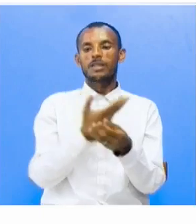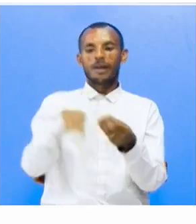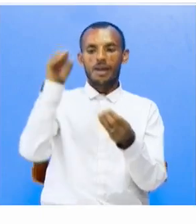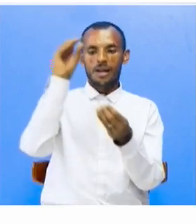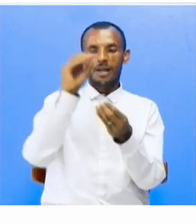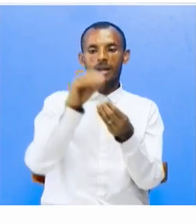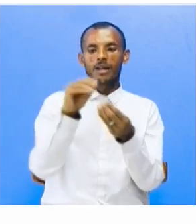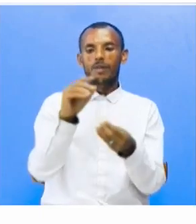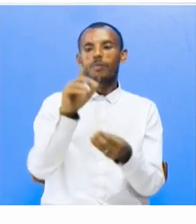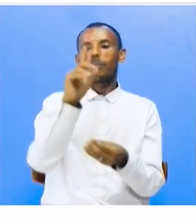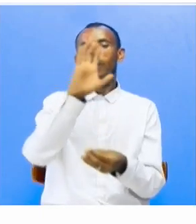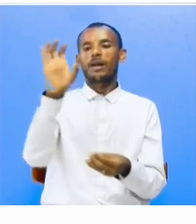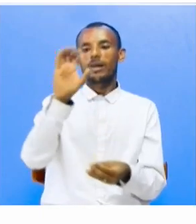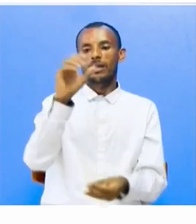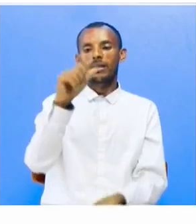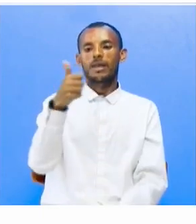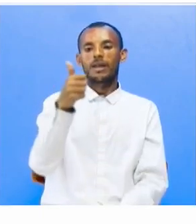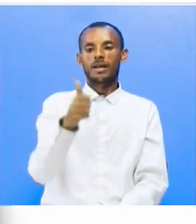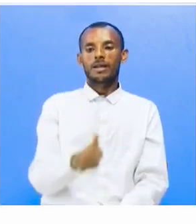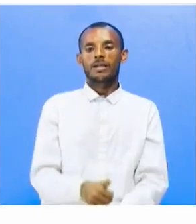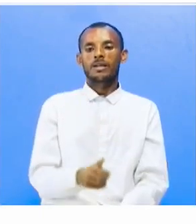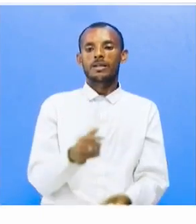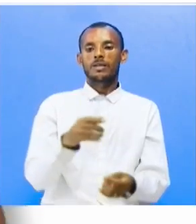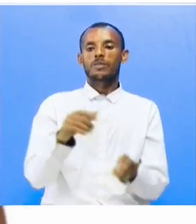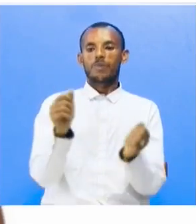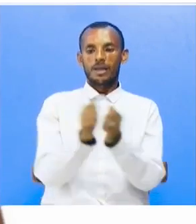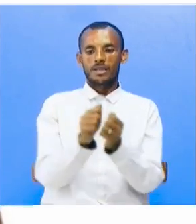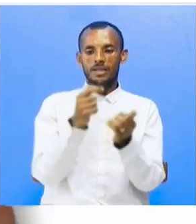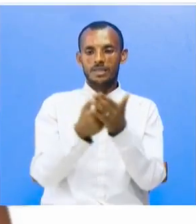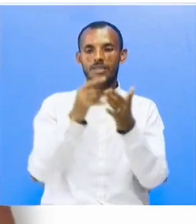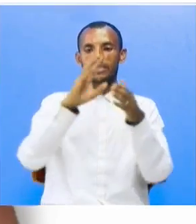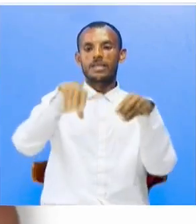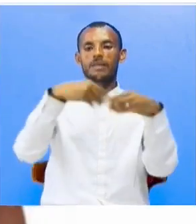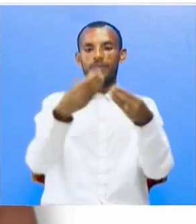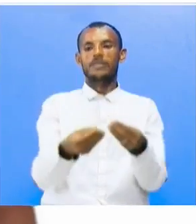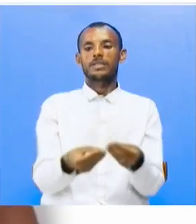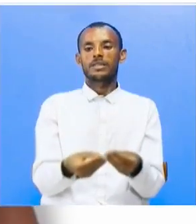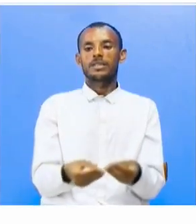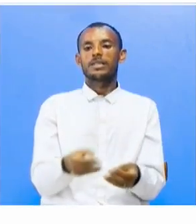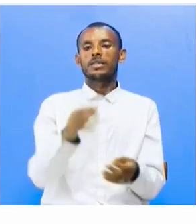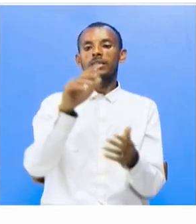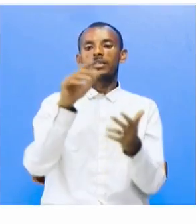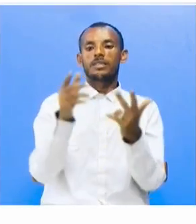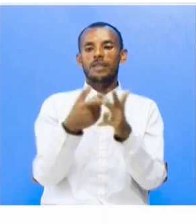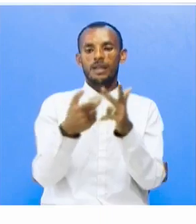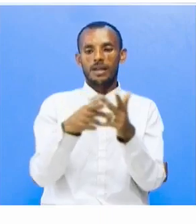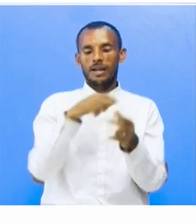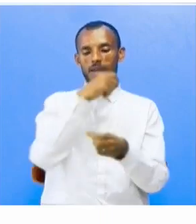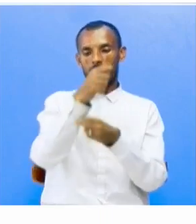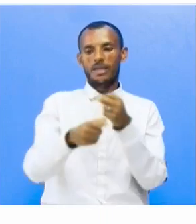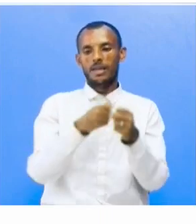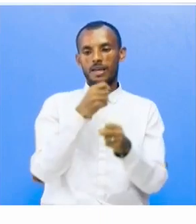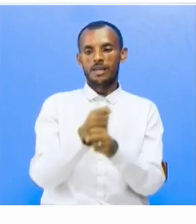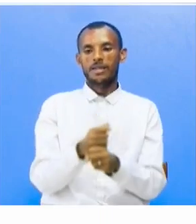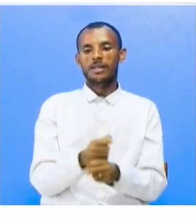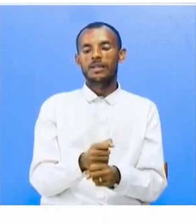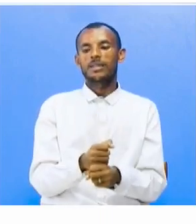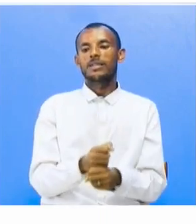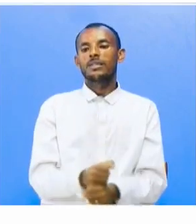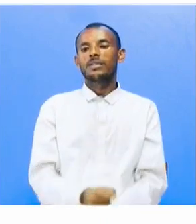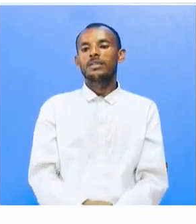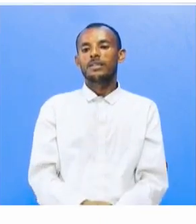interest of this, 110. Together, these two gives you an interest for third year. Therefore, the